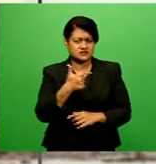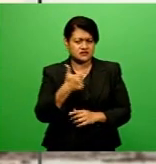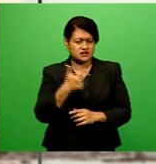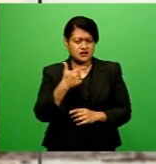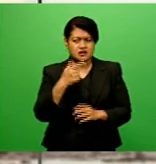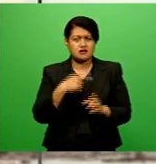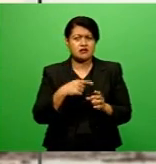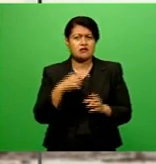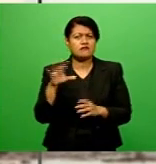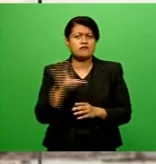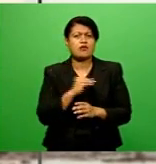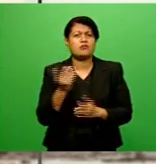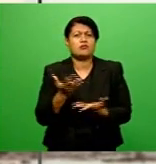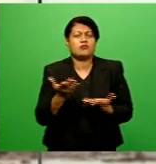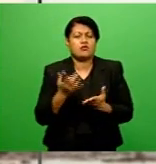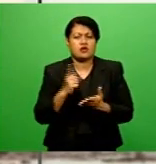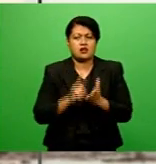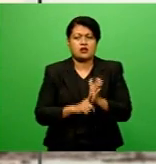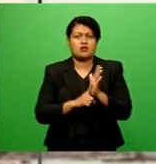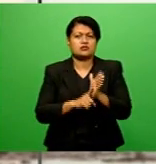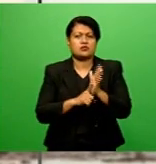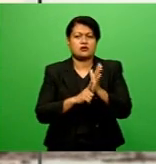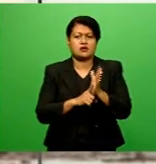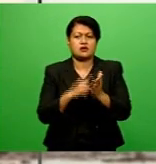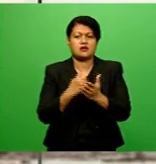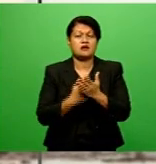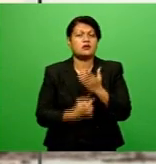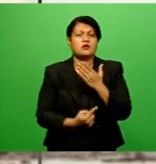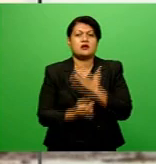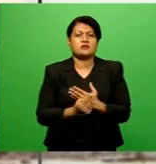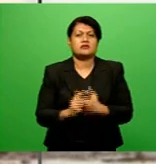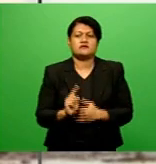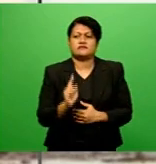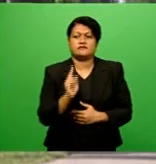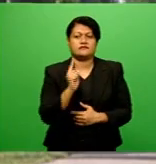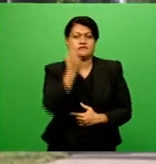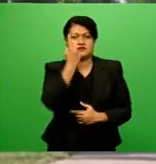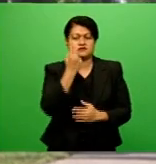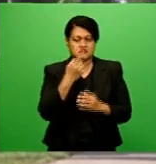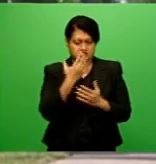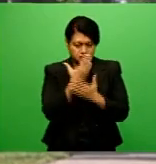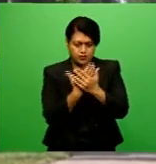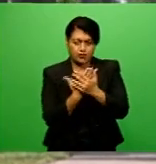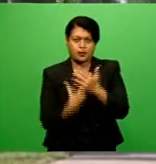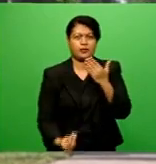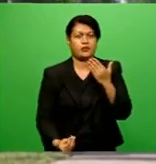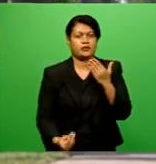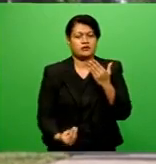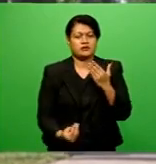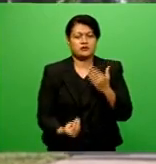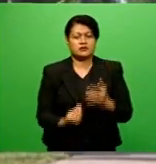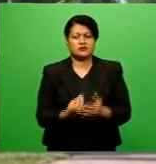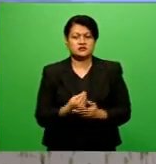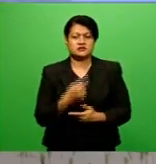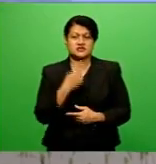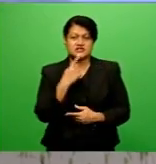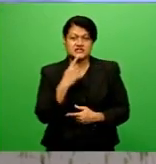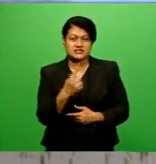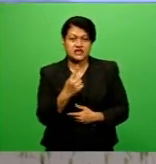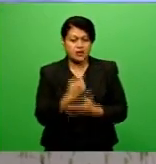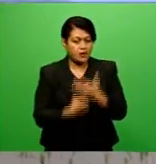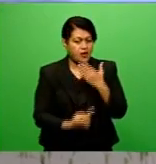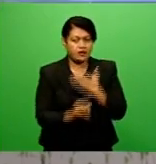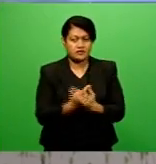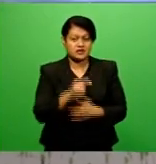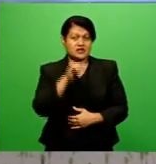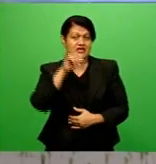Road in Lautoka is believed to be the country's latest drowning victim. Police say the alleged incident occurred yesterday